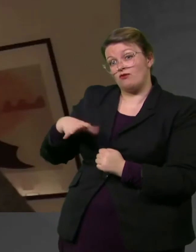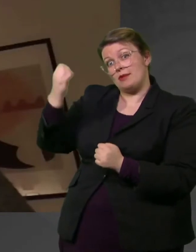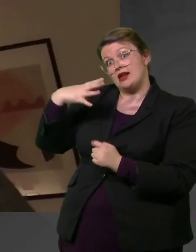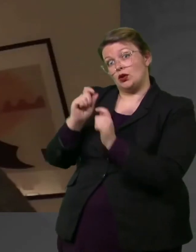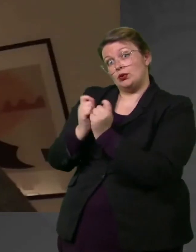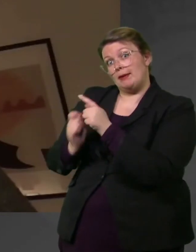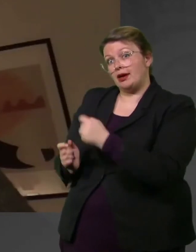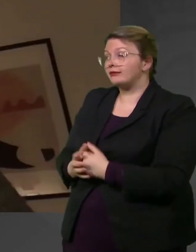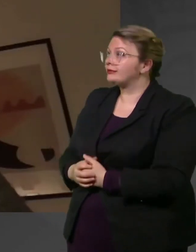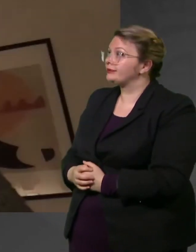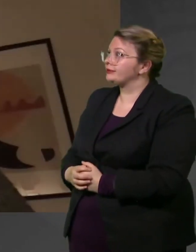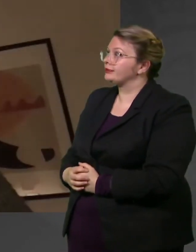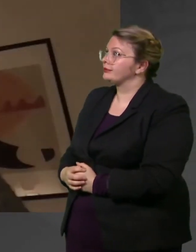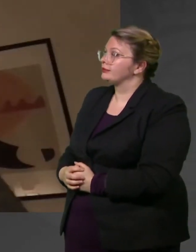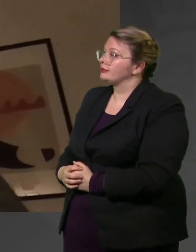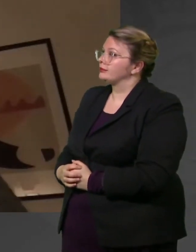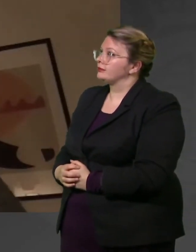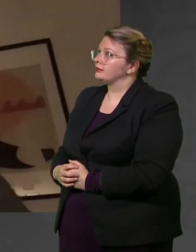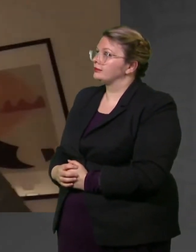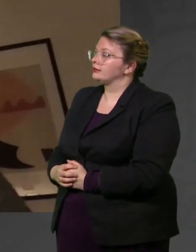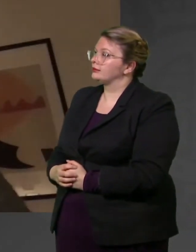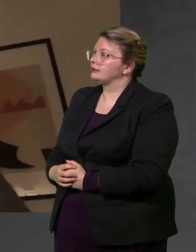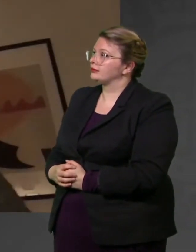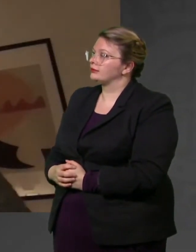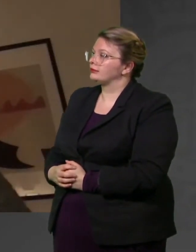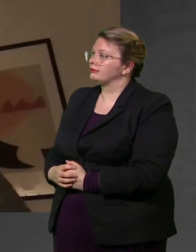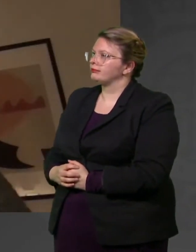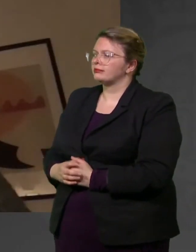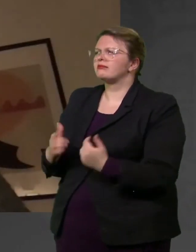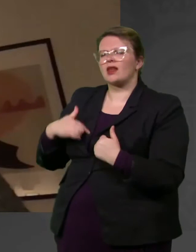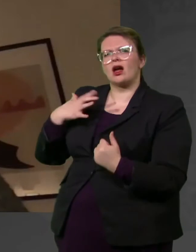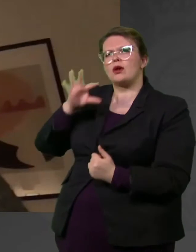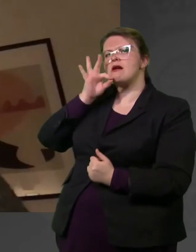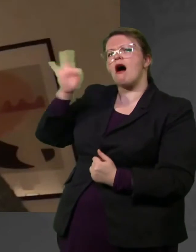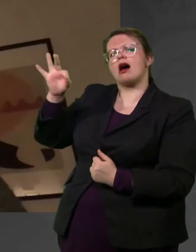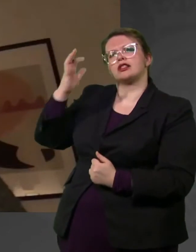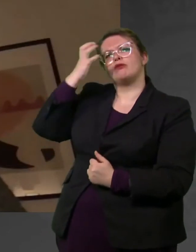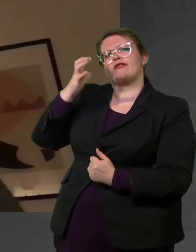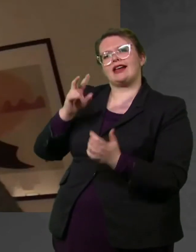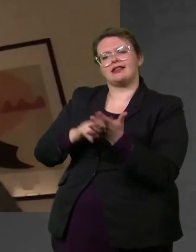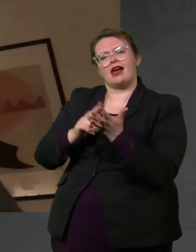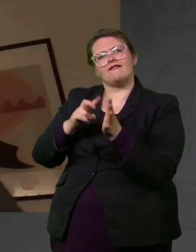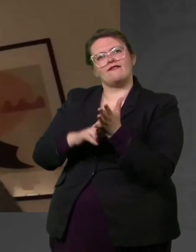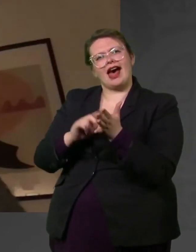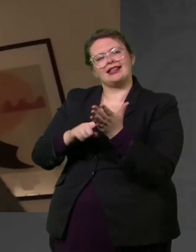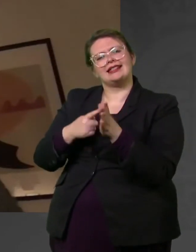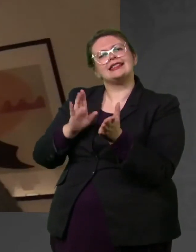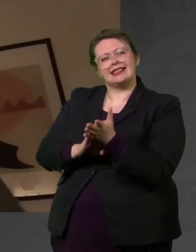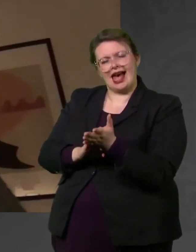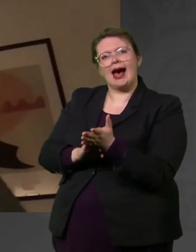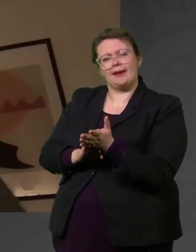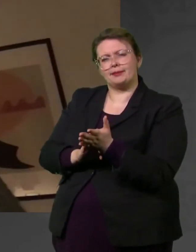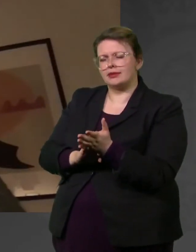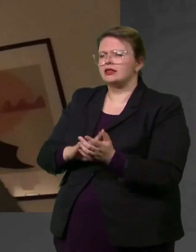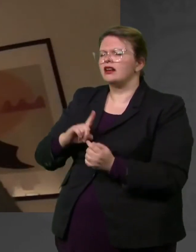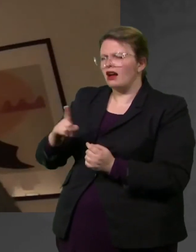Van Tam, there are reports today that school children as young as 5 are being told to wear masks in classrooms.